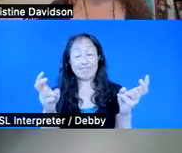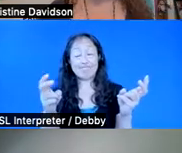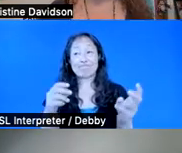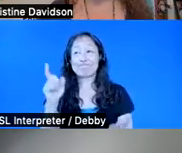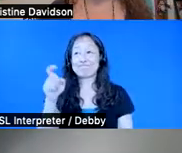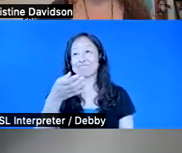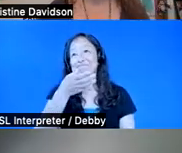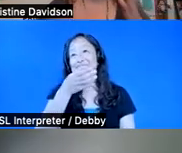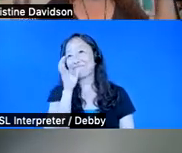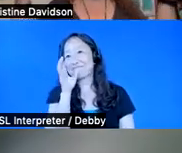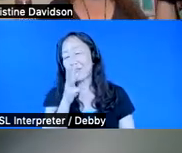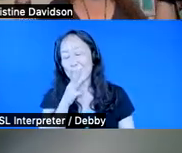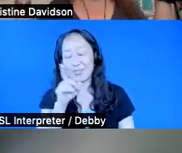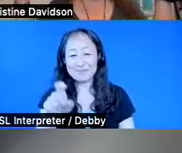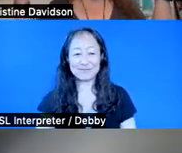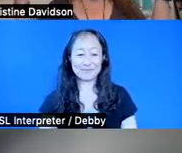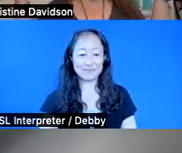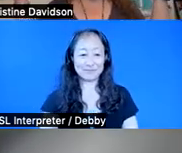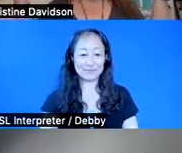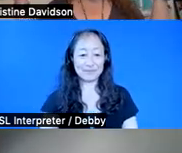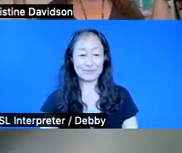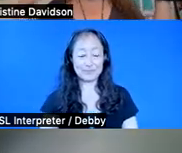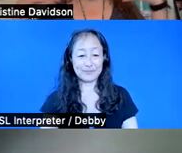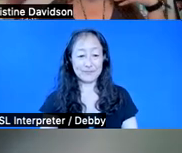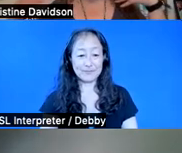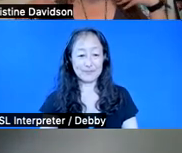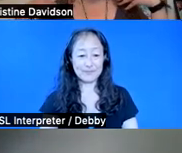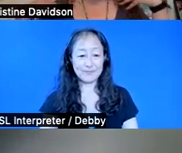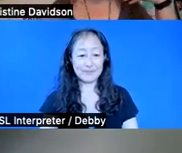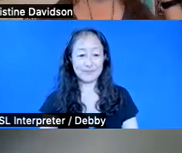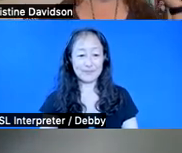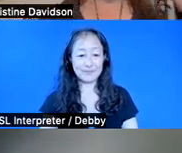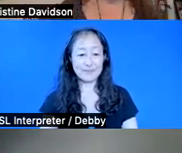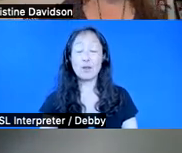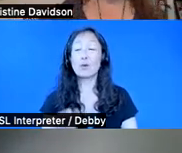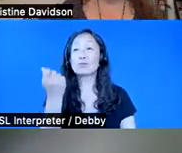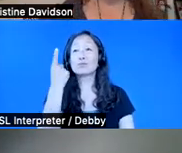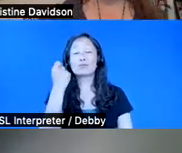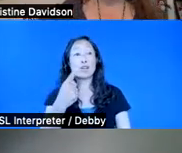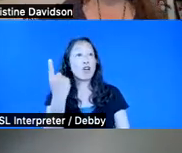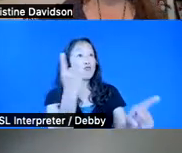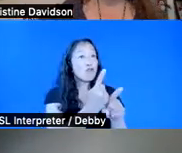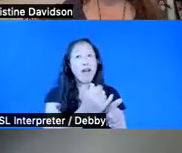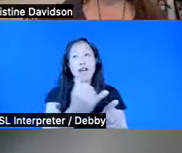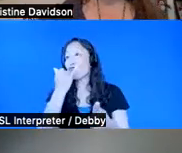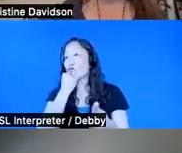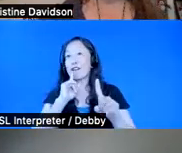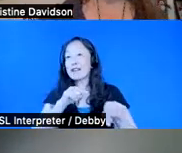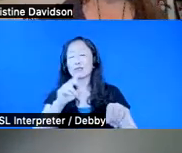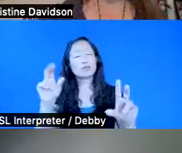All right. So no right or wrong answers, but be thinking about that, how to check your biases at the